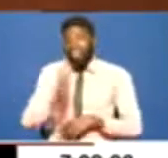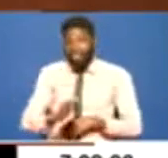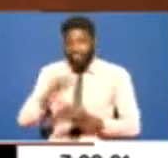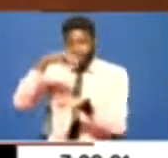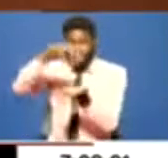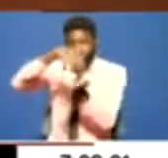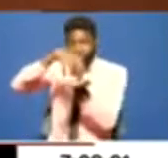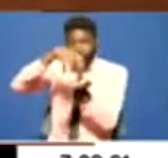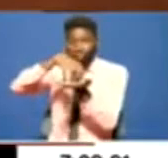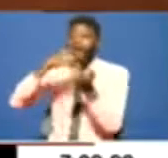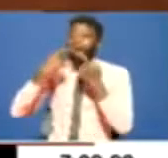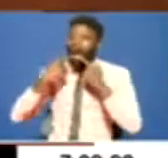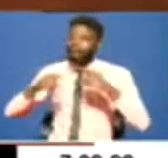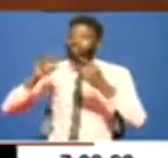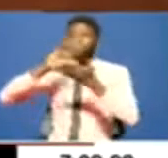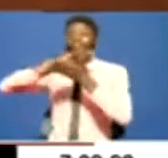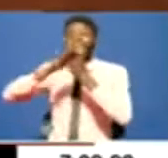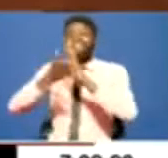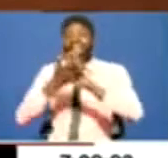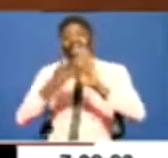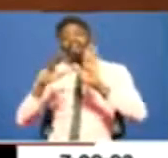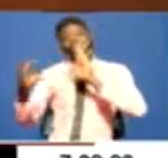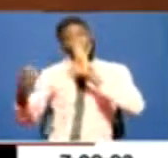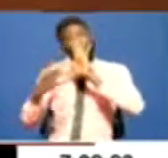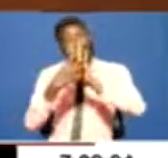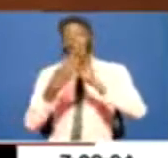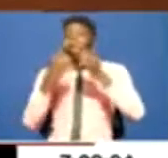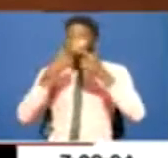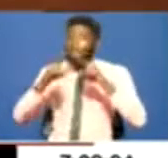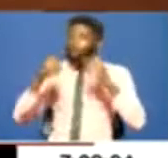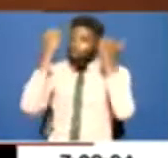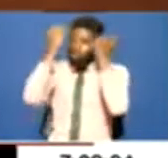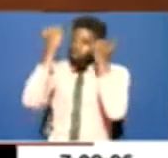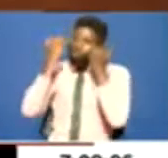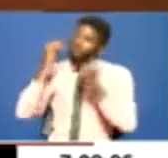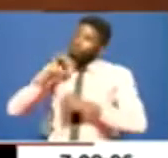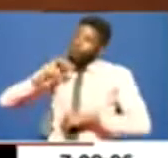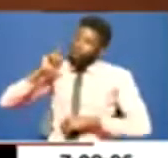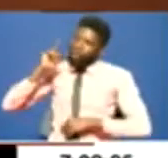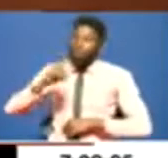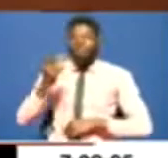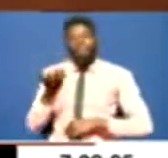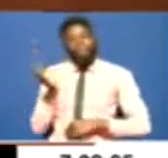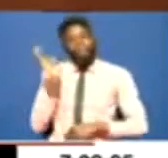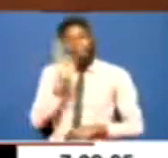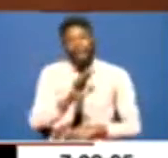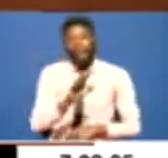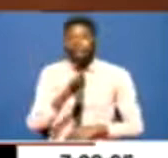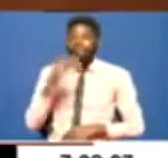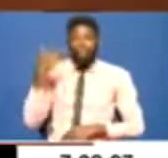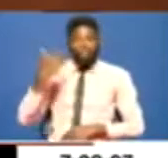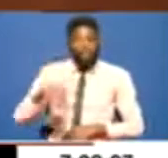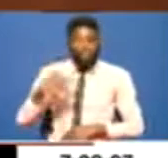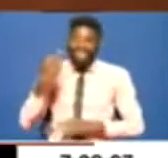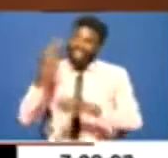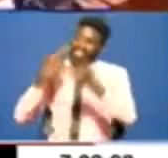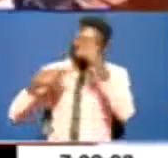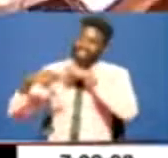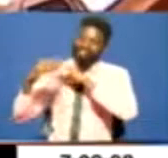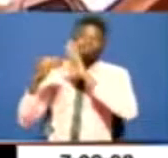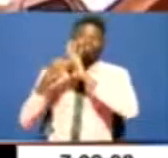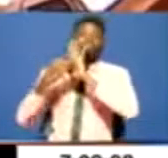gazetted, yet a reinstatement is occasioned by a court ruling. This is a novelty, indeed a landmark ruling that sets